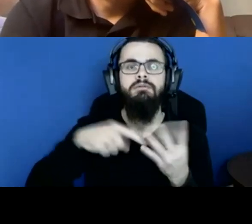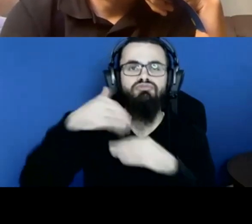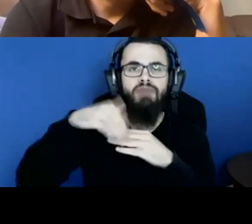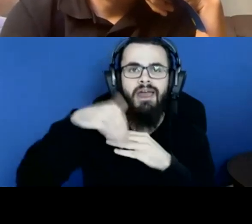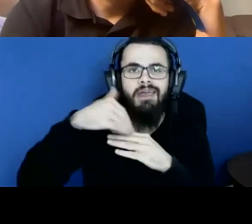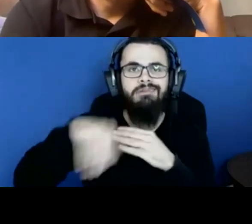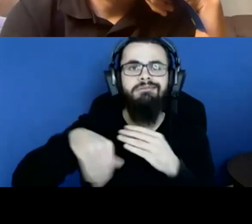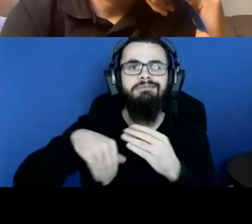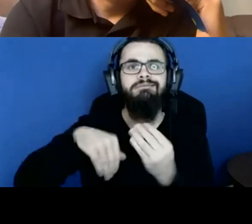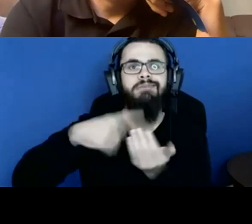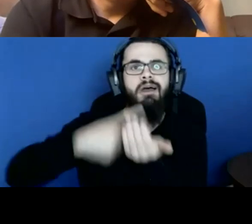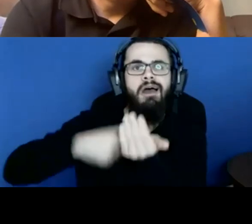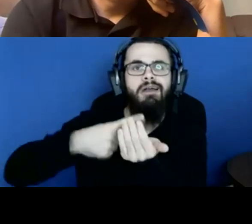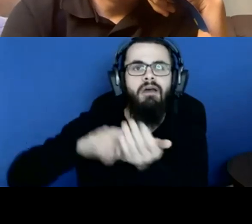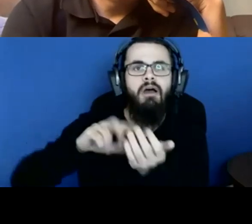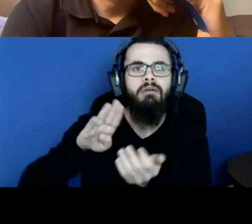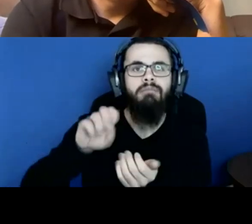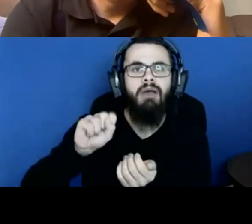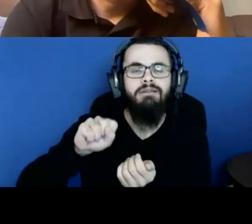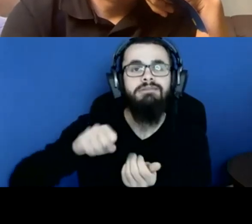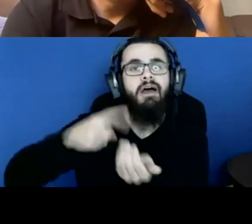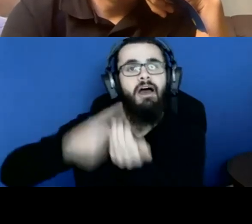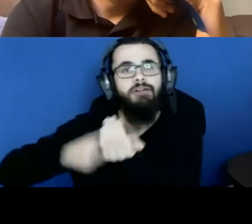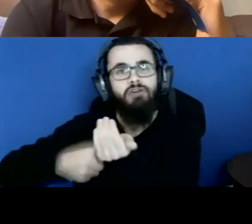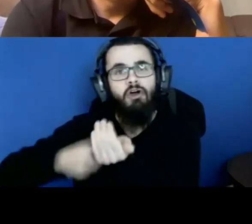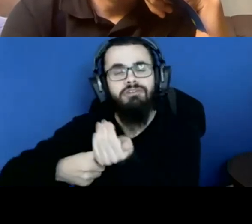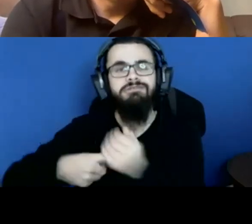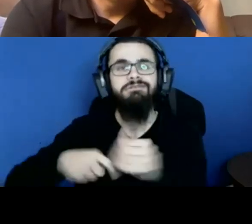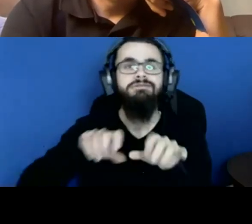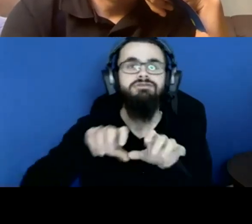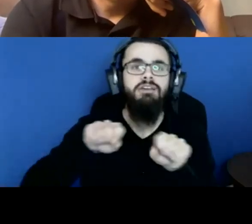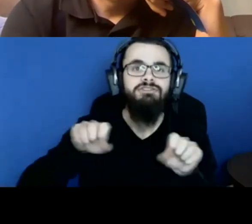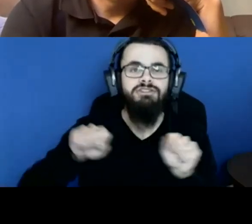hot dogs, sausages,